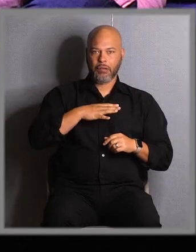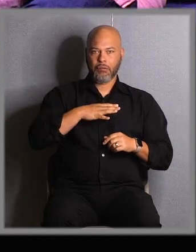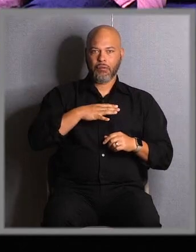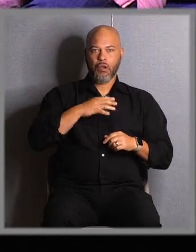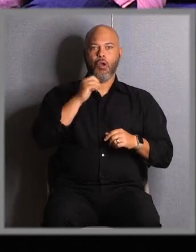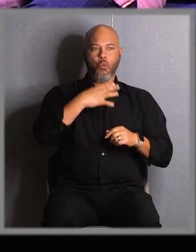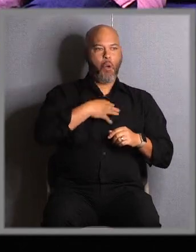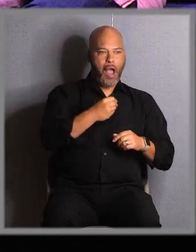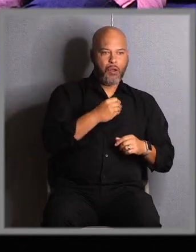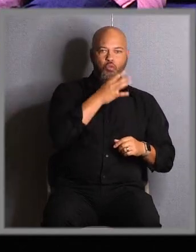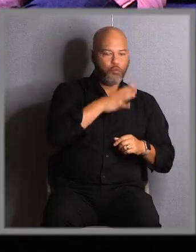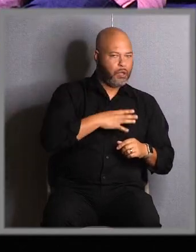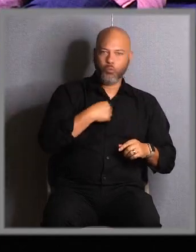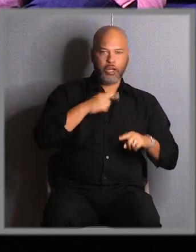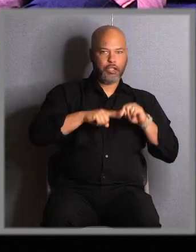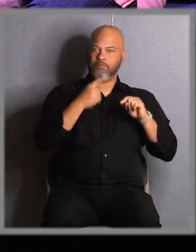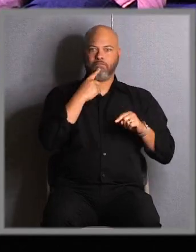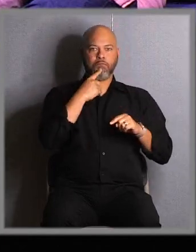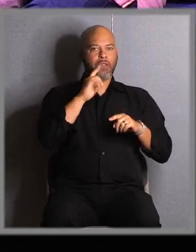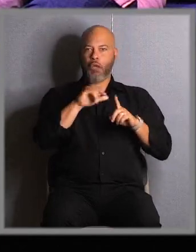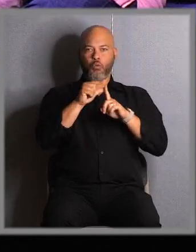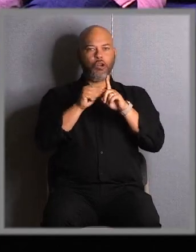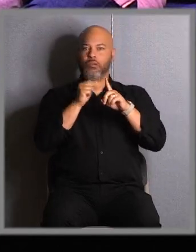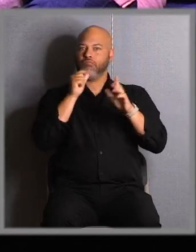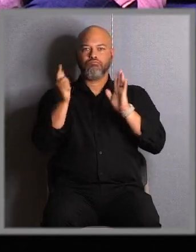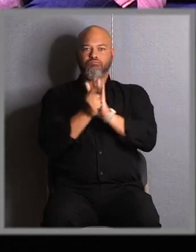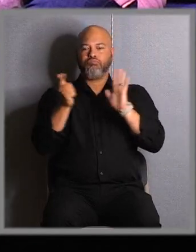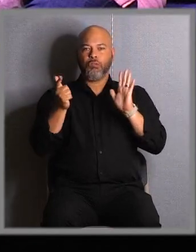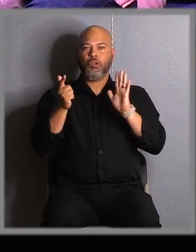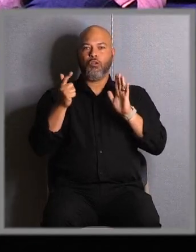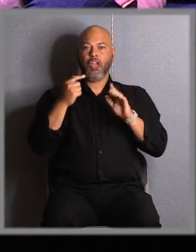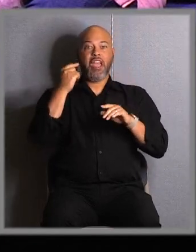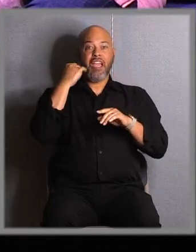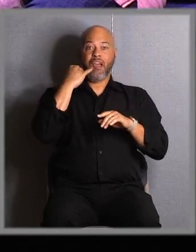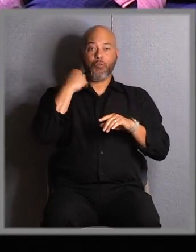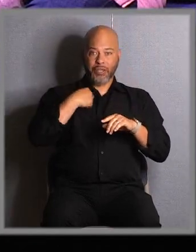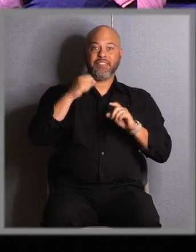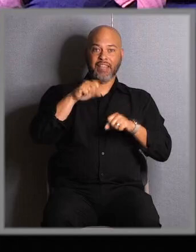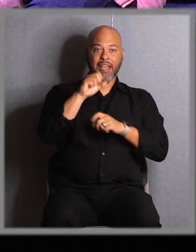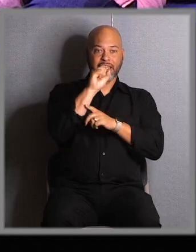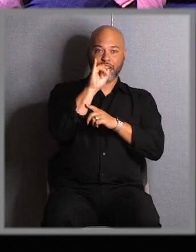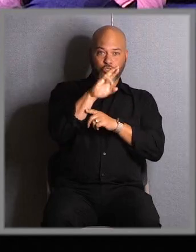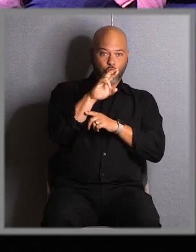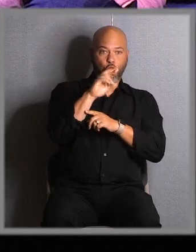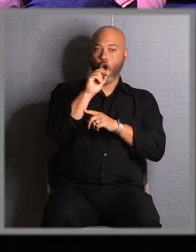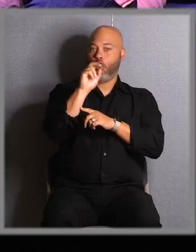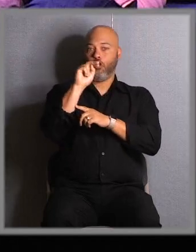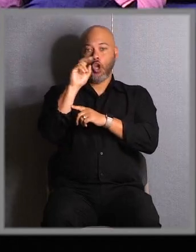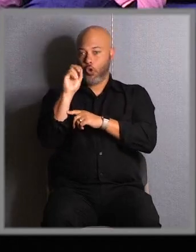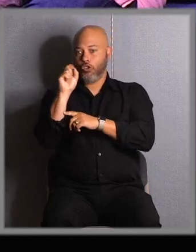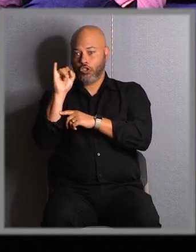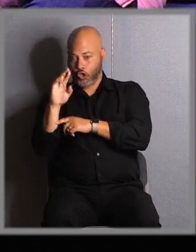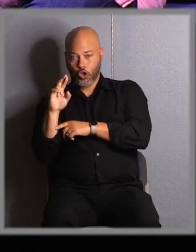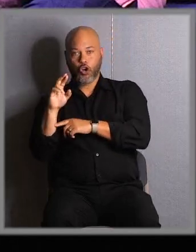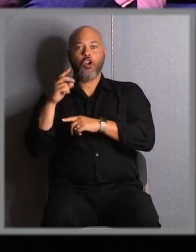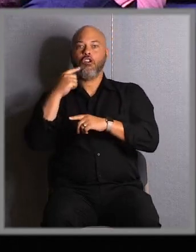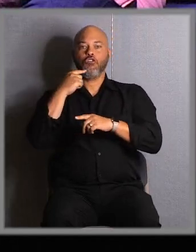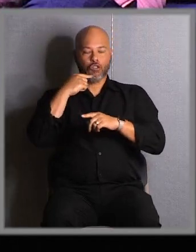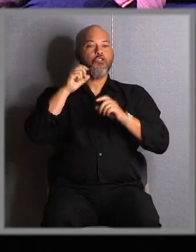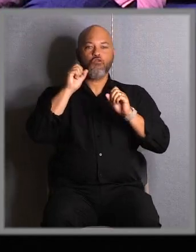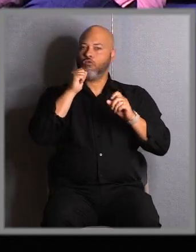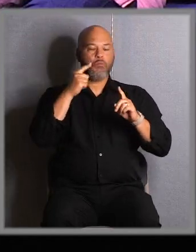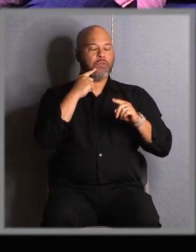white or white woman. We couldn't say that. If we couldn't say sir, yes sir, you didn't say nothing at all. I lived in Selma,